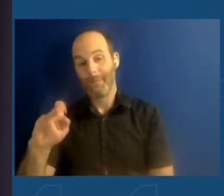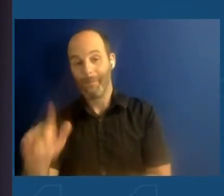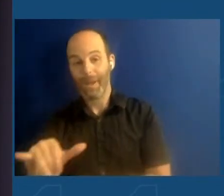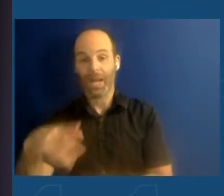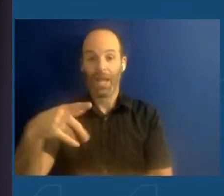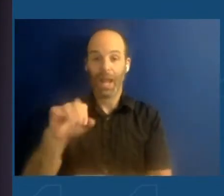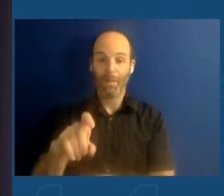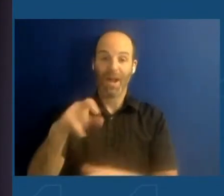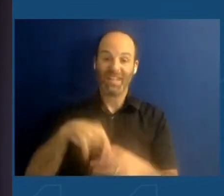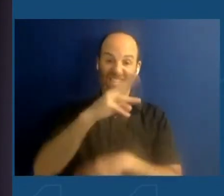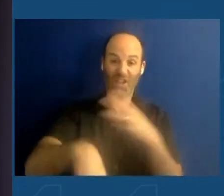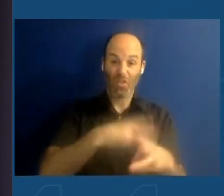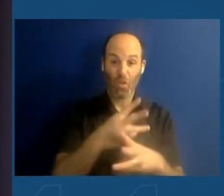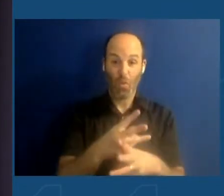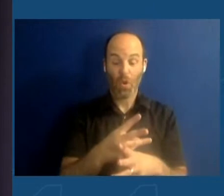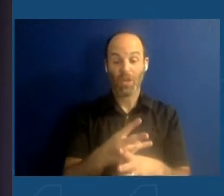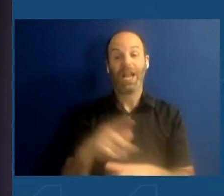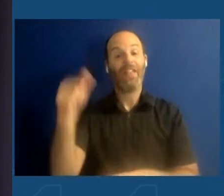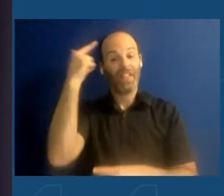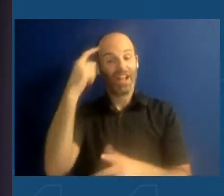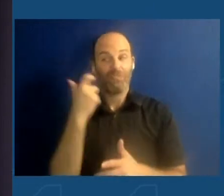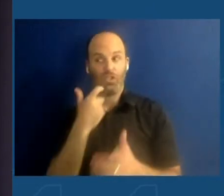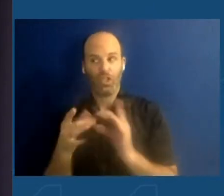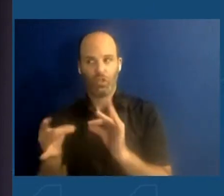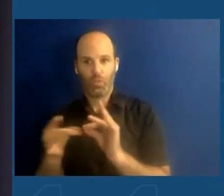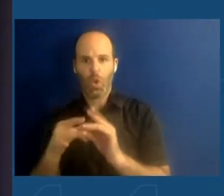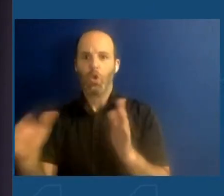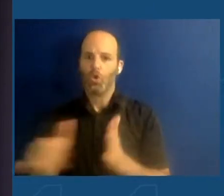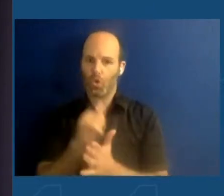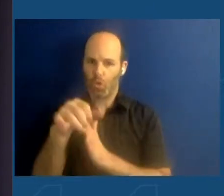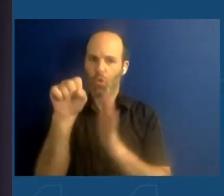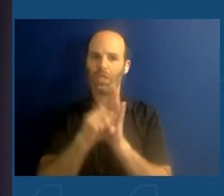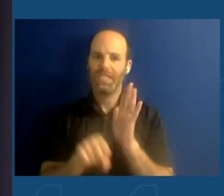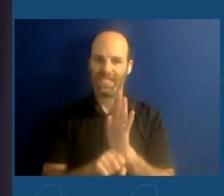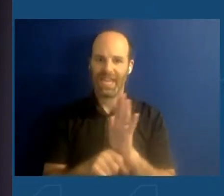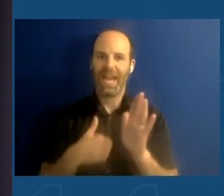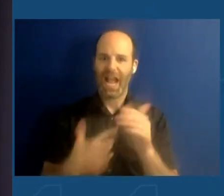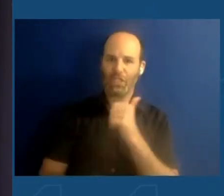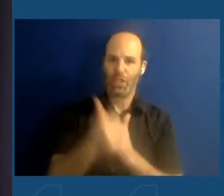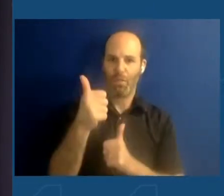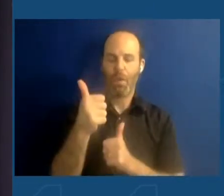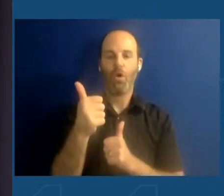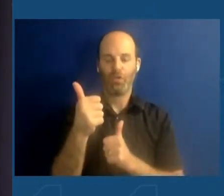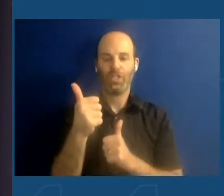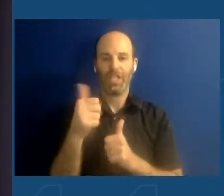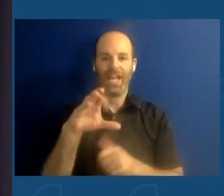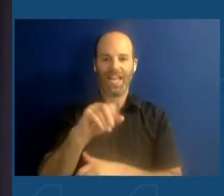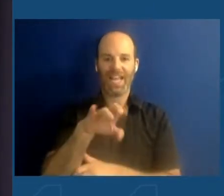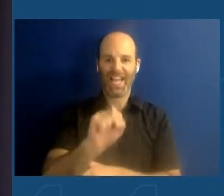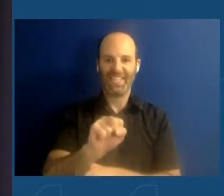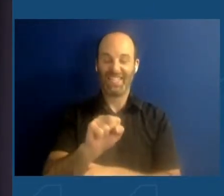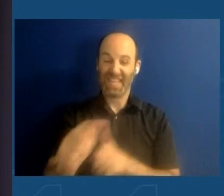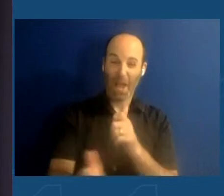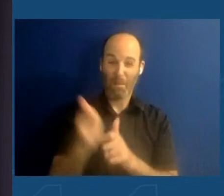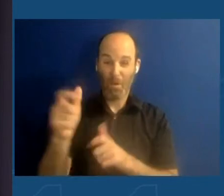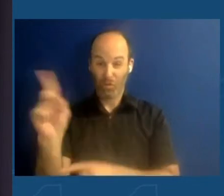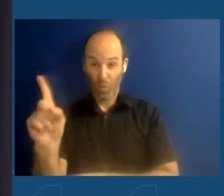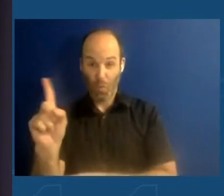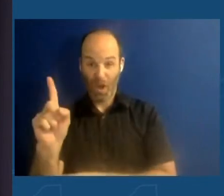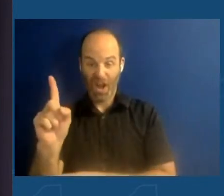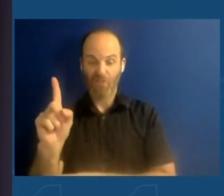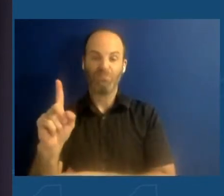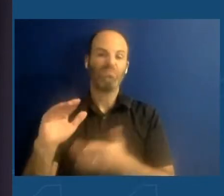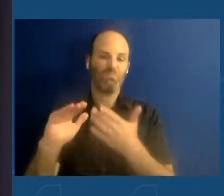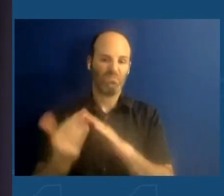York State has the most cases, and the vast majority of them, over 90%, are identified in New York City. At the